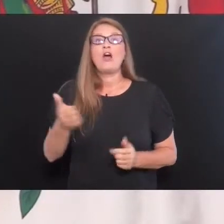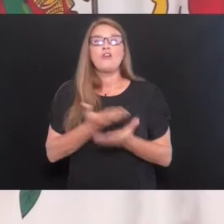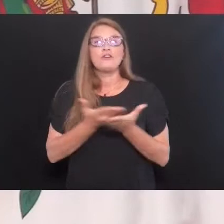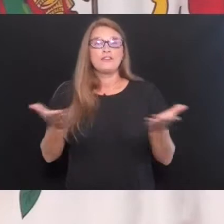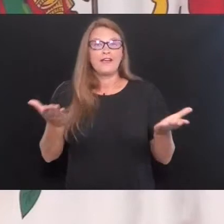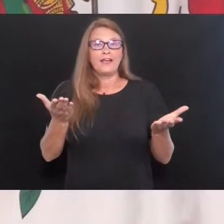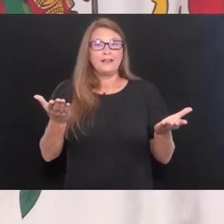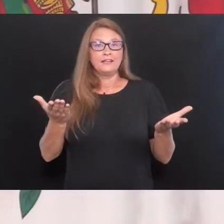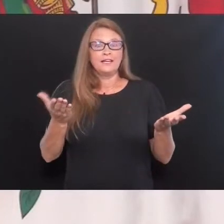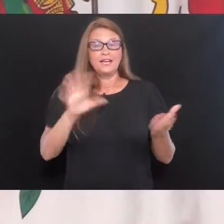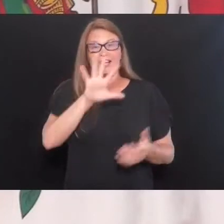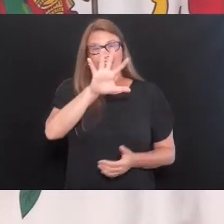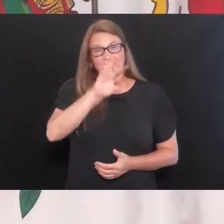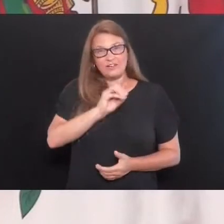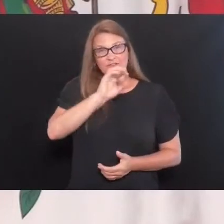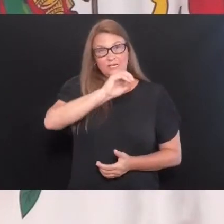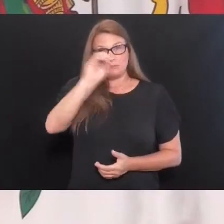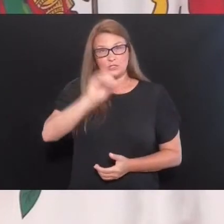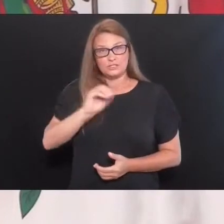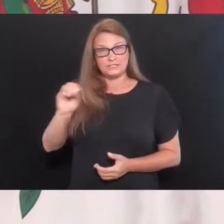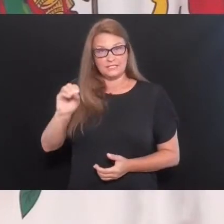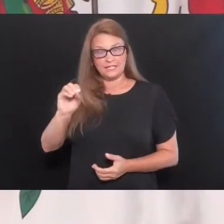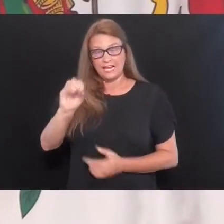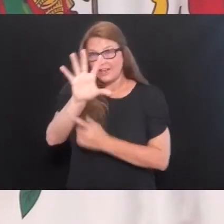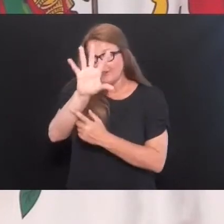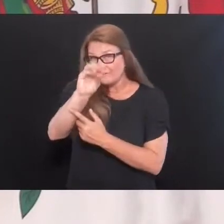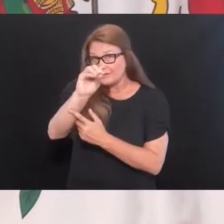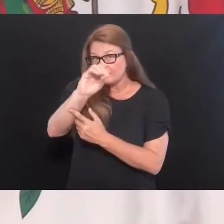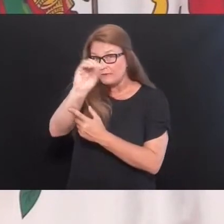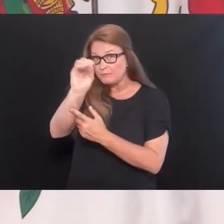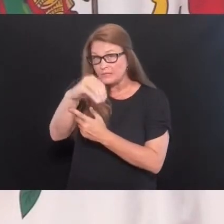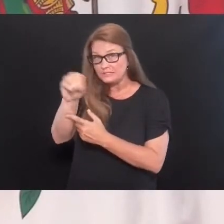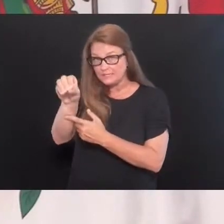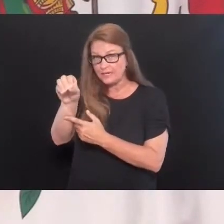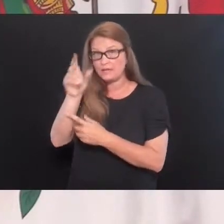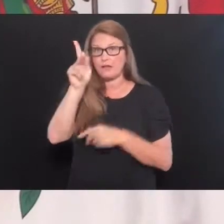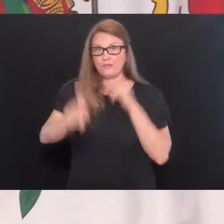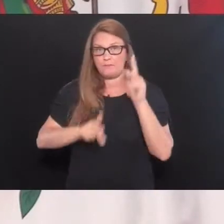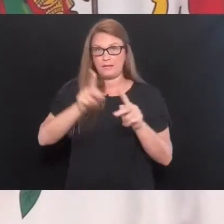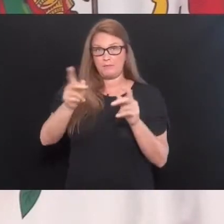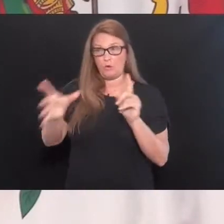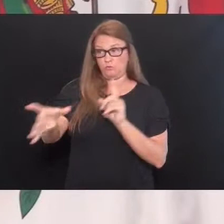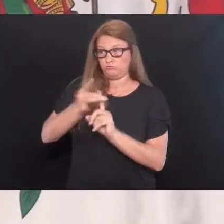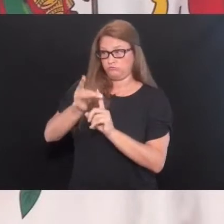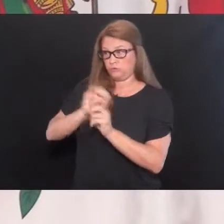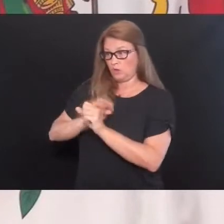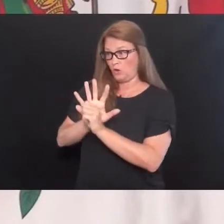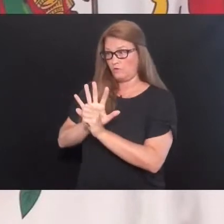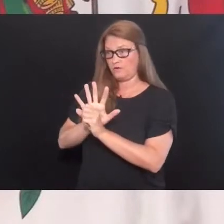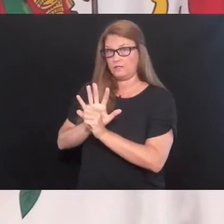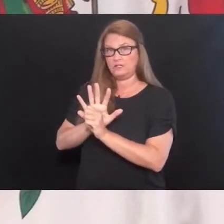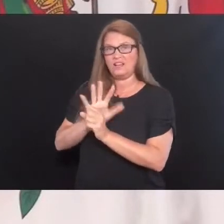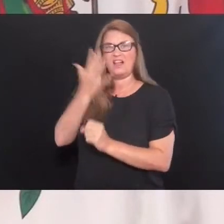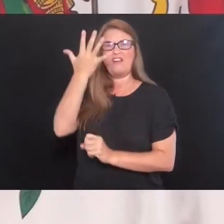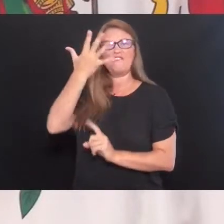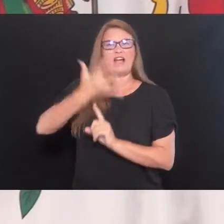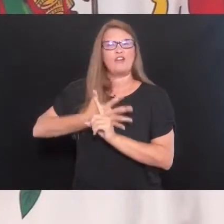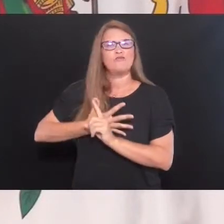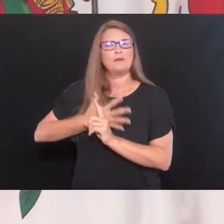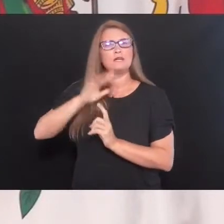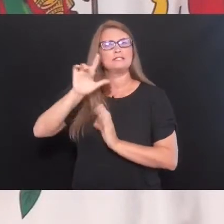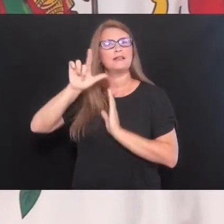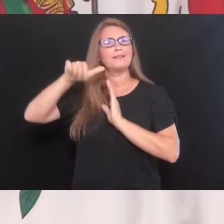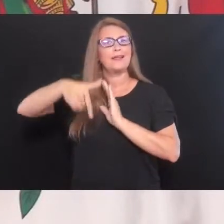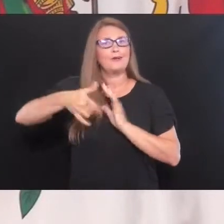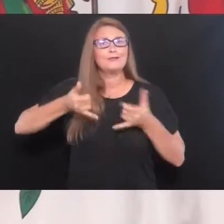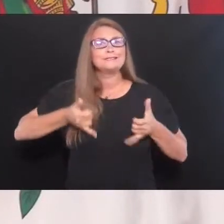that 50% of the people that have COVID 5 months later